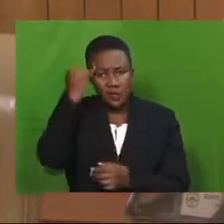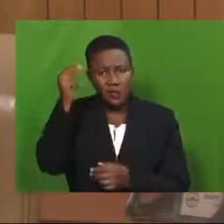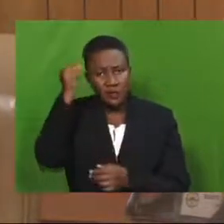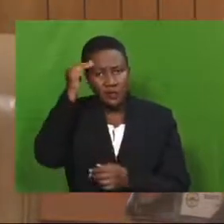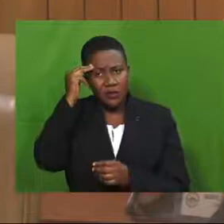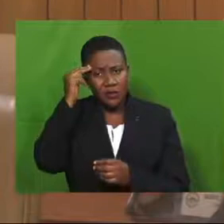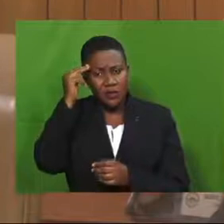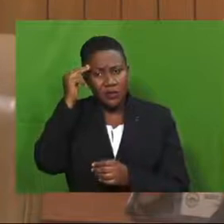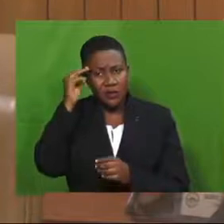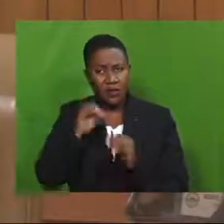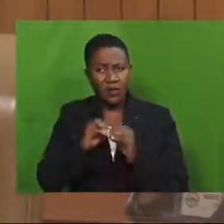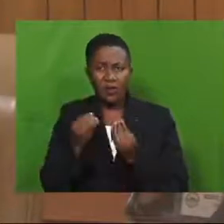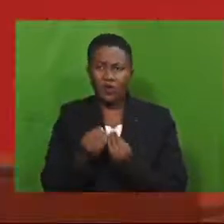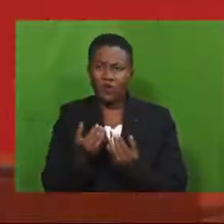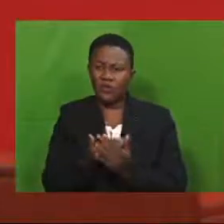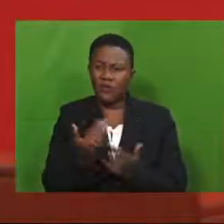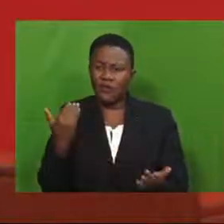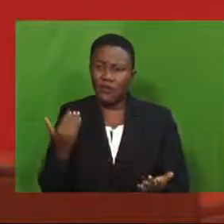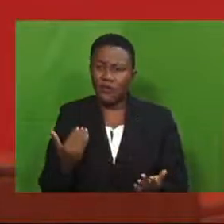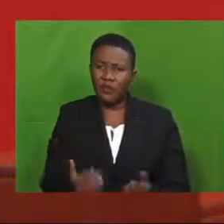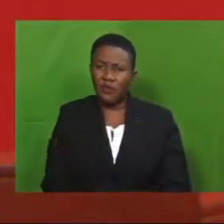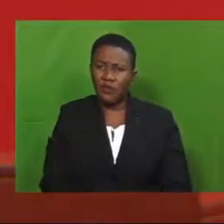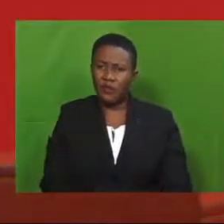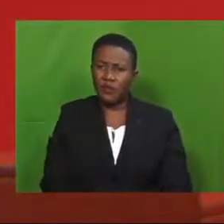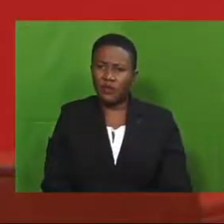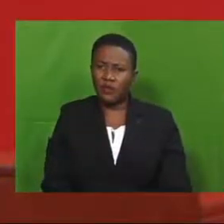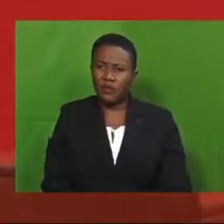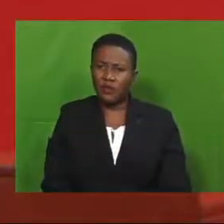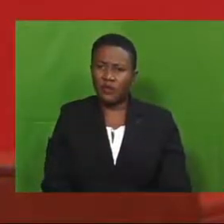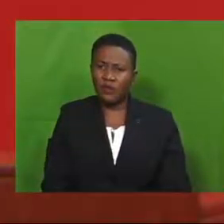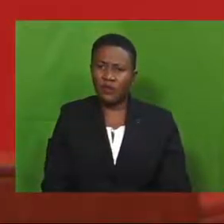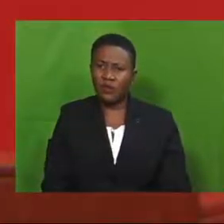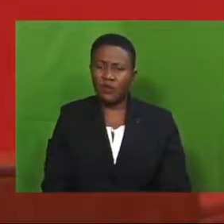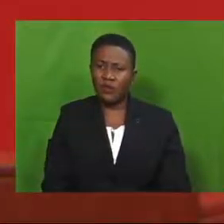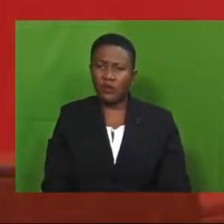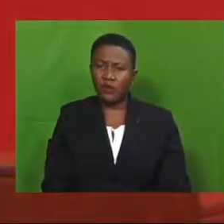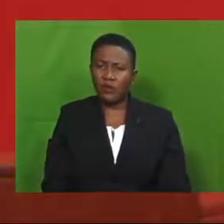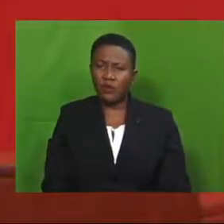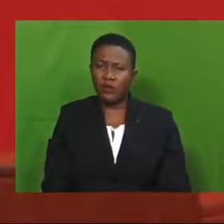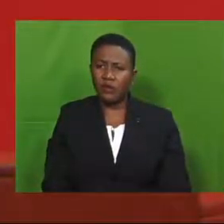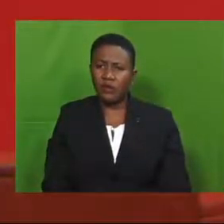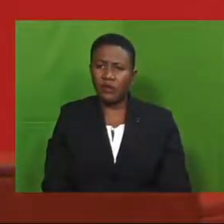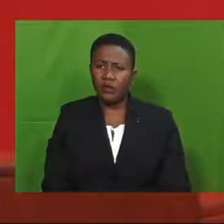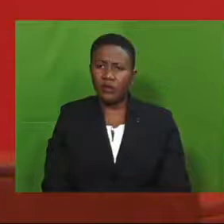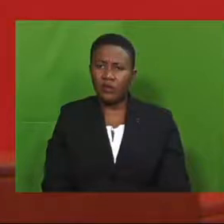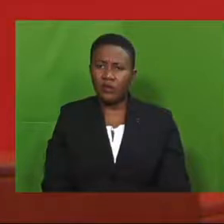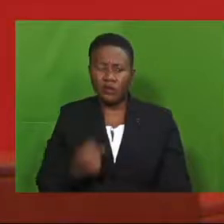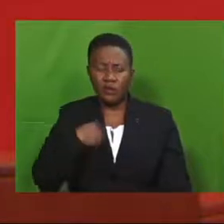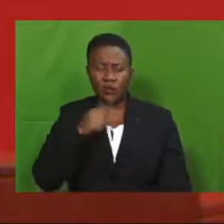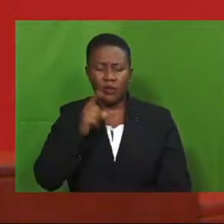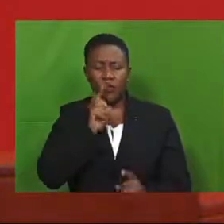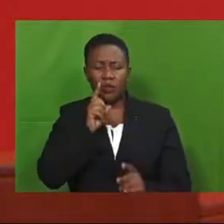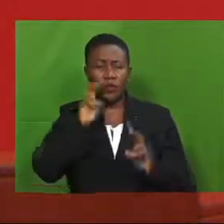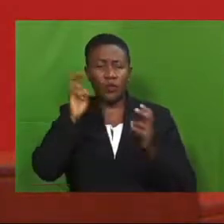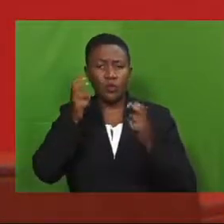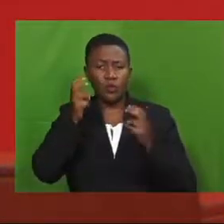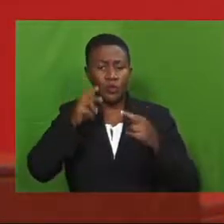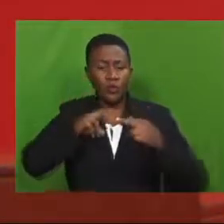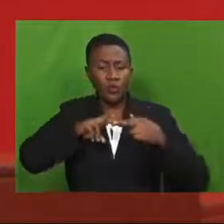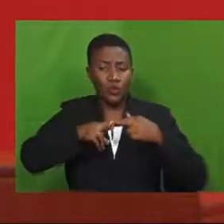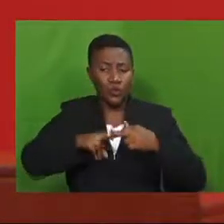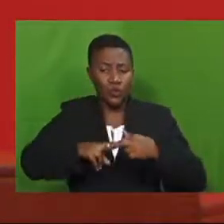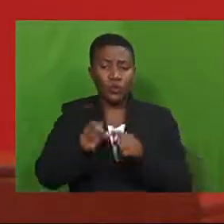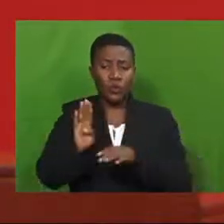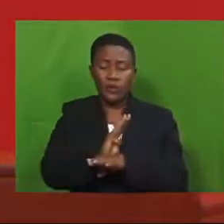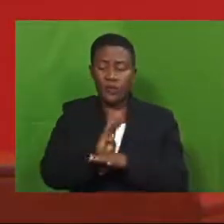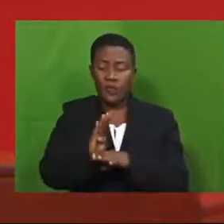Member. Honourable Member. Mr. Speaker. We are dealing with issues relating to the